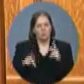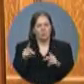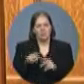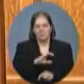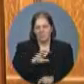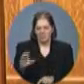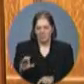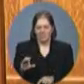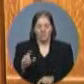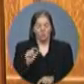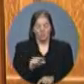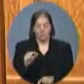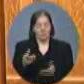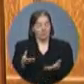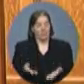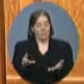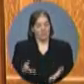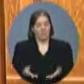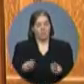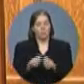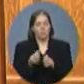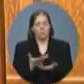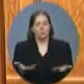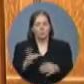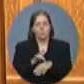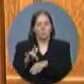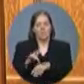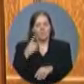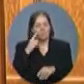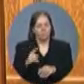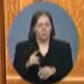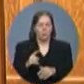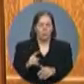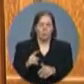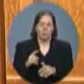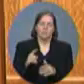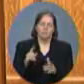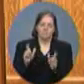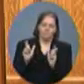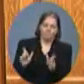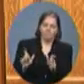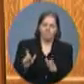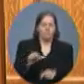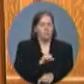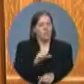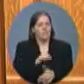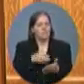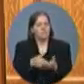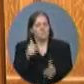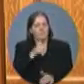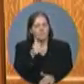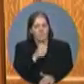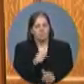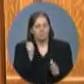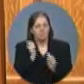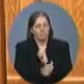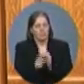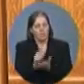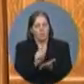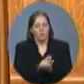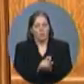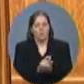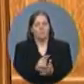to address violence against women from passing the Tackling Violent Crimes Act to endorsing the Iqaluit